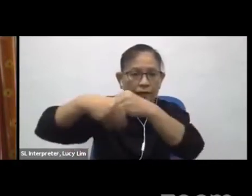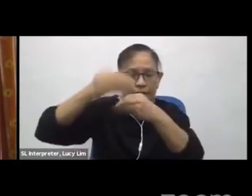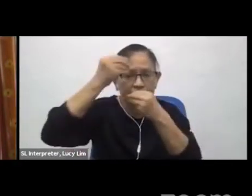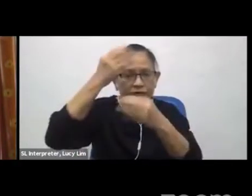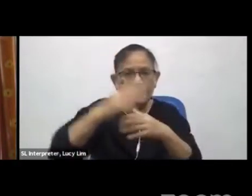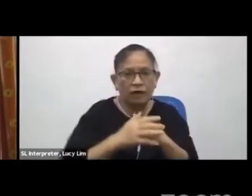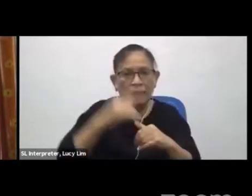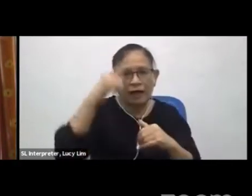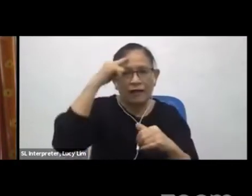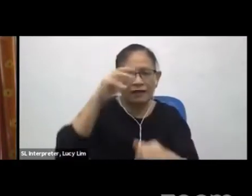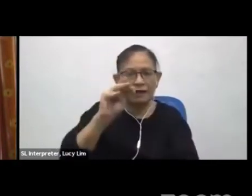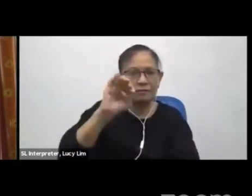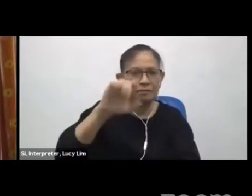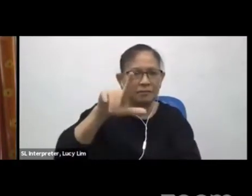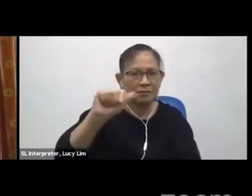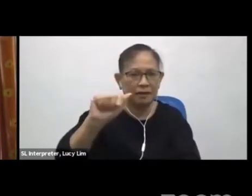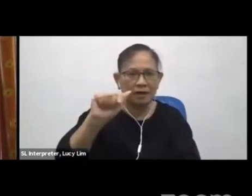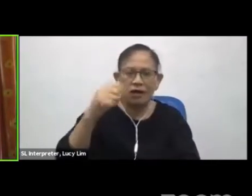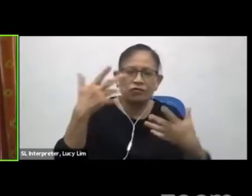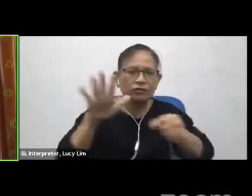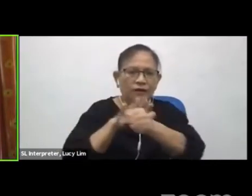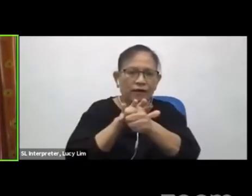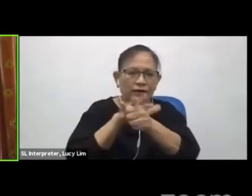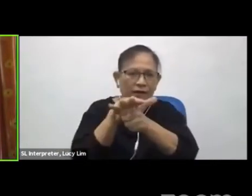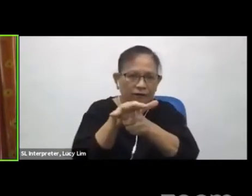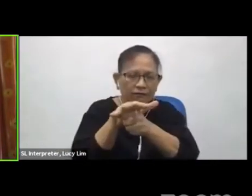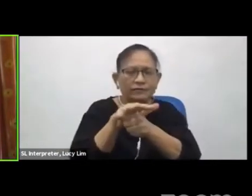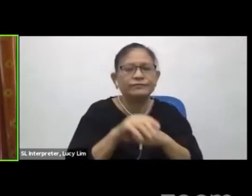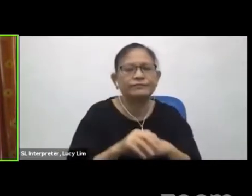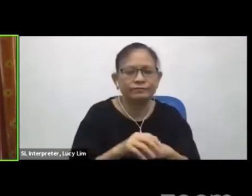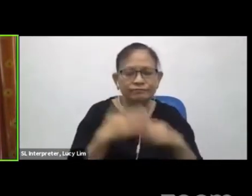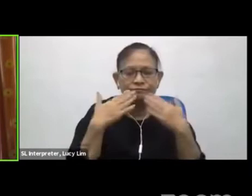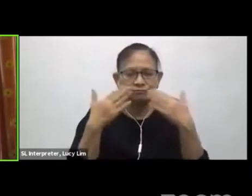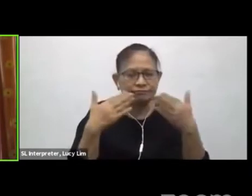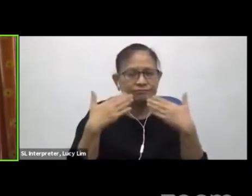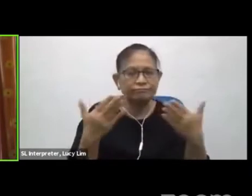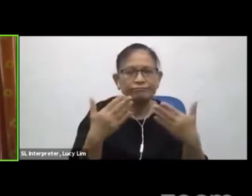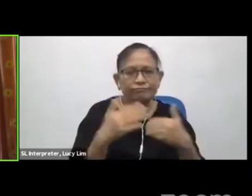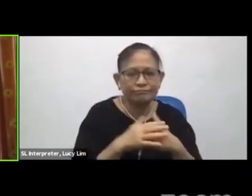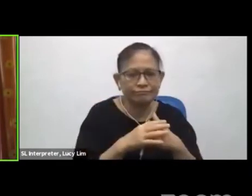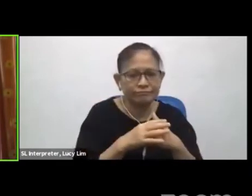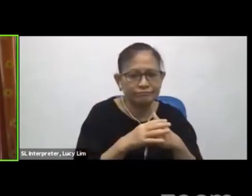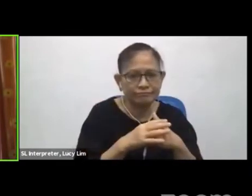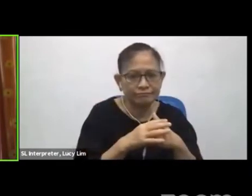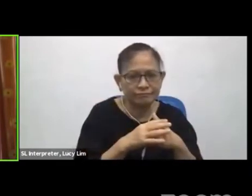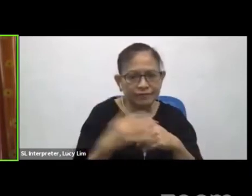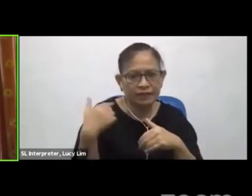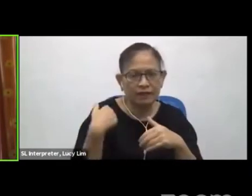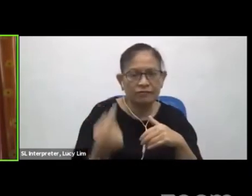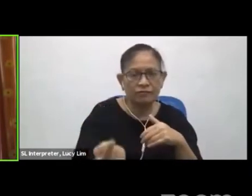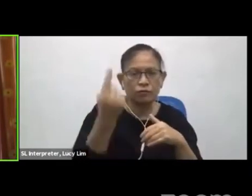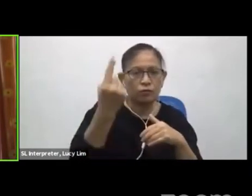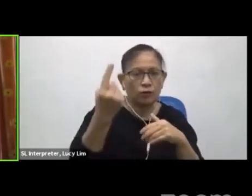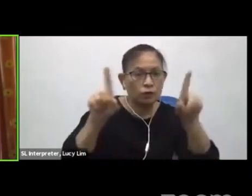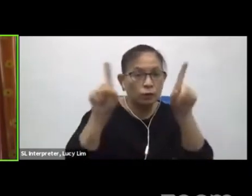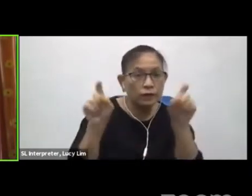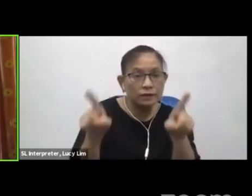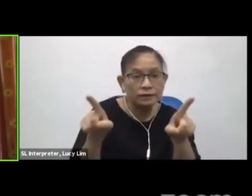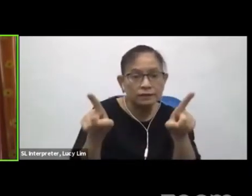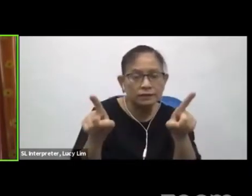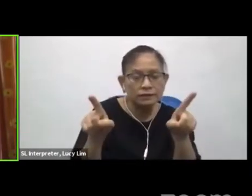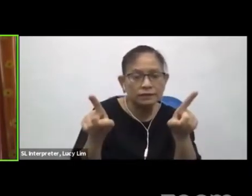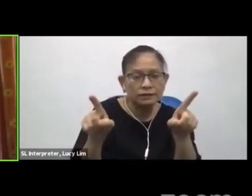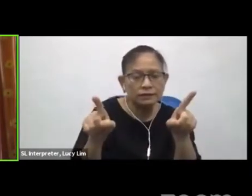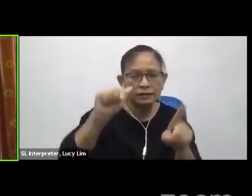has adequately covered it. Thank you. Thank you very much. There is a question from